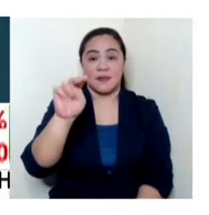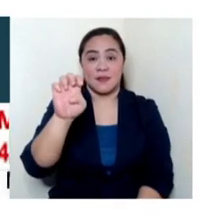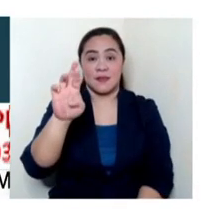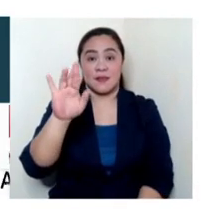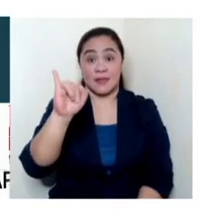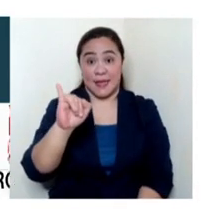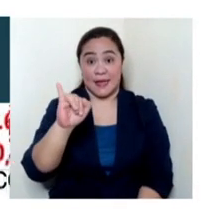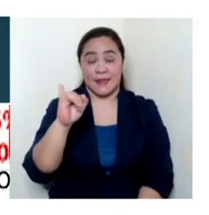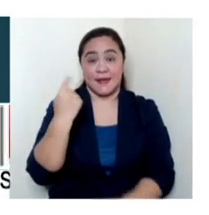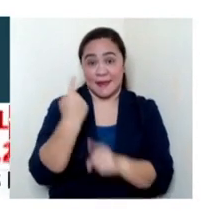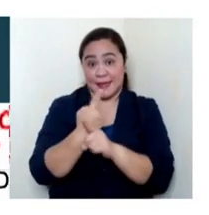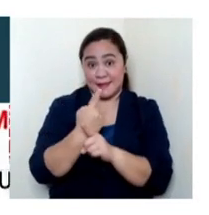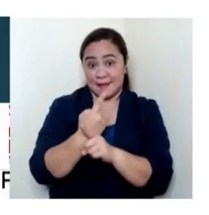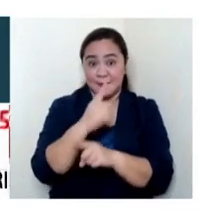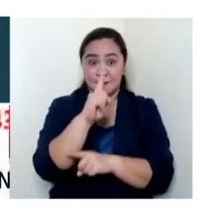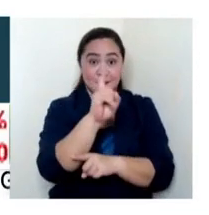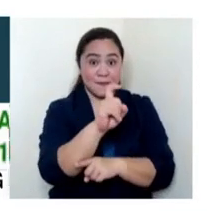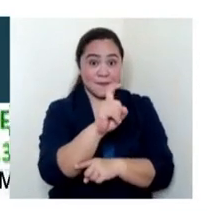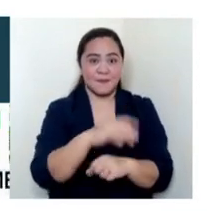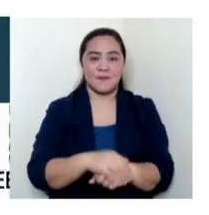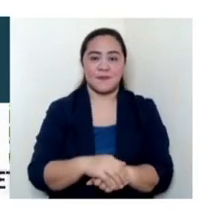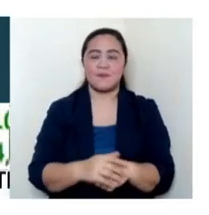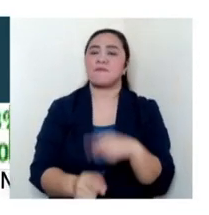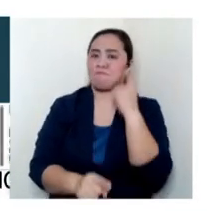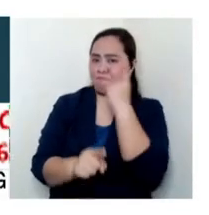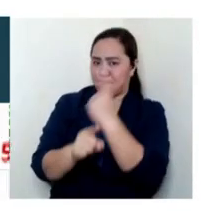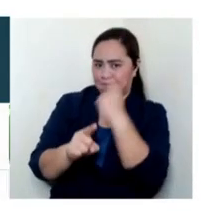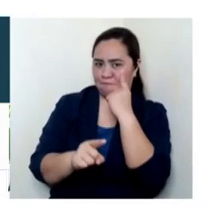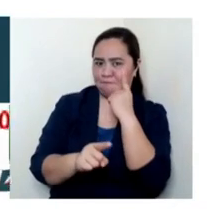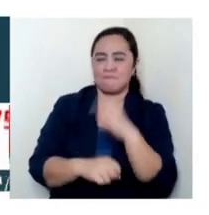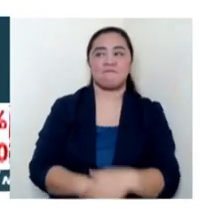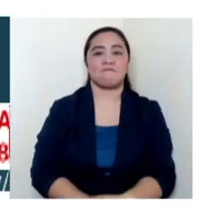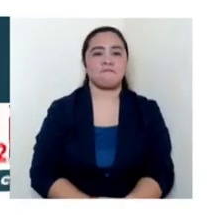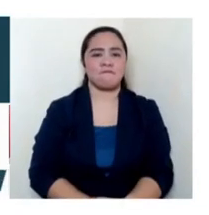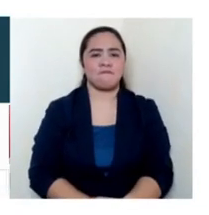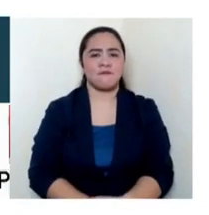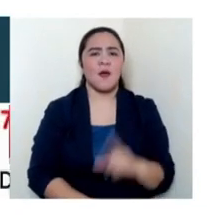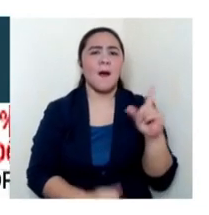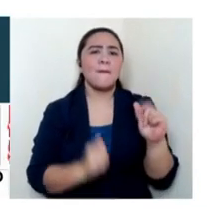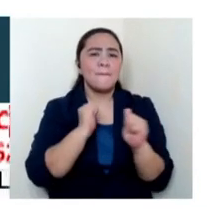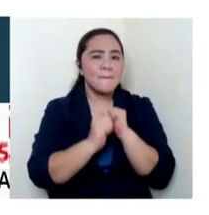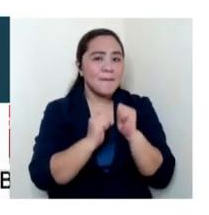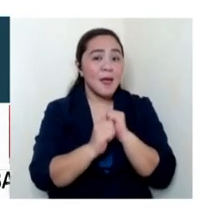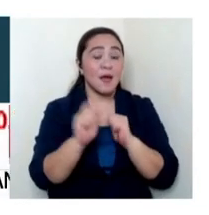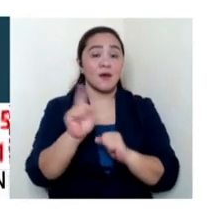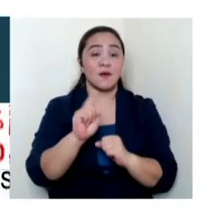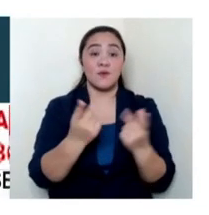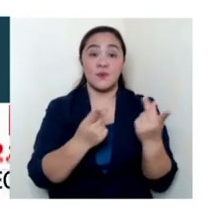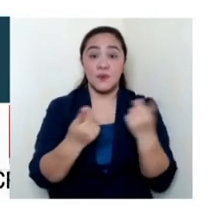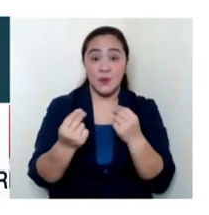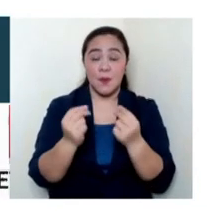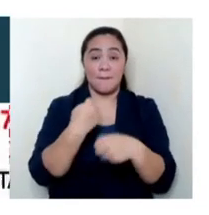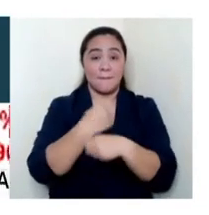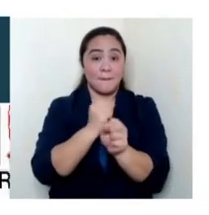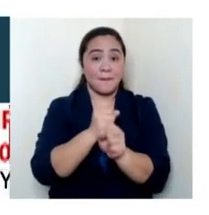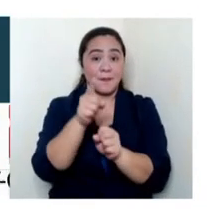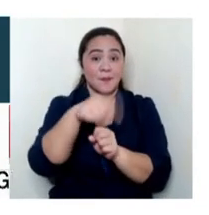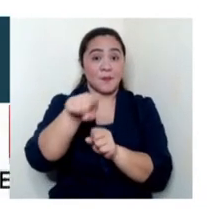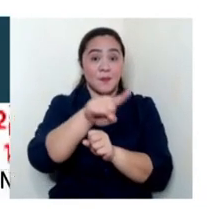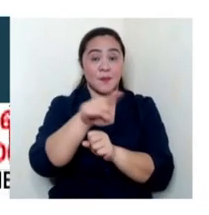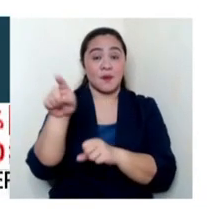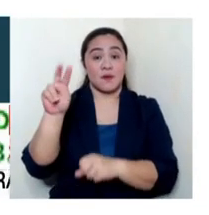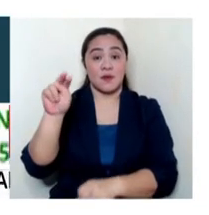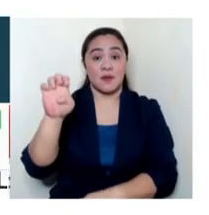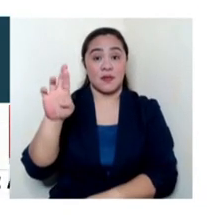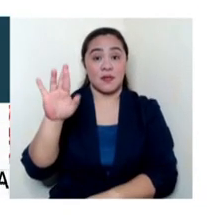slate, correct? That is correct, Carmina. And what do you make of what is happening now to Nery Colmenares and the